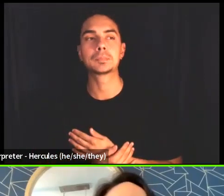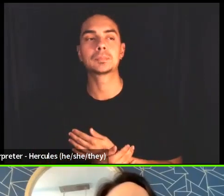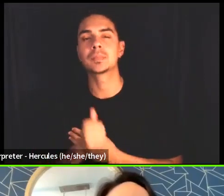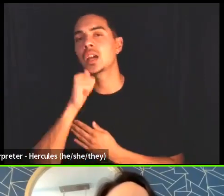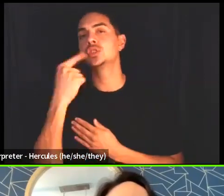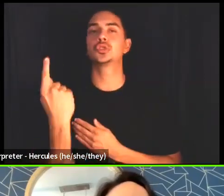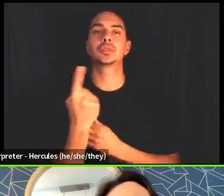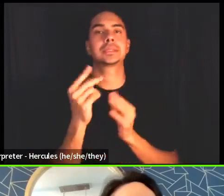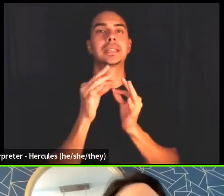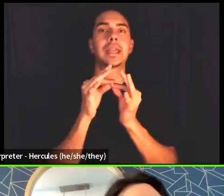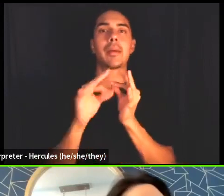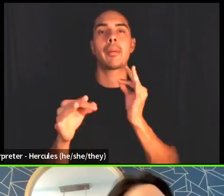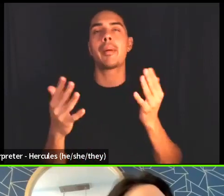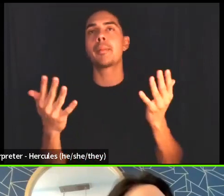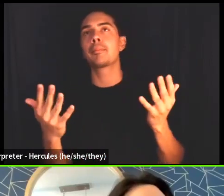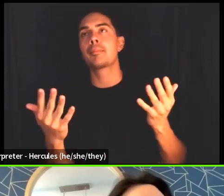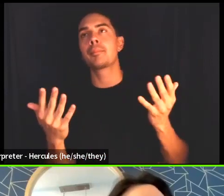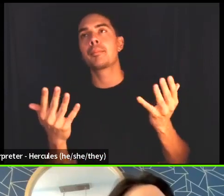gonna,